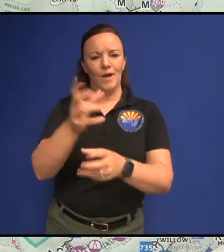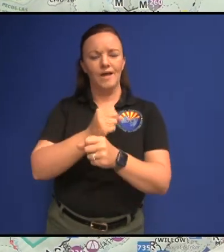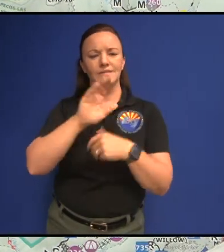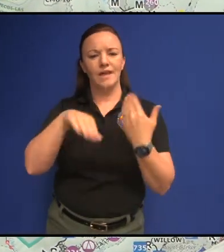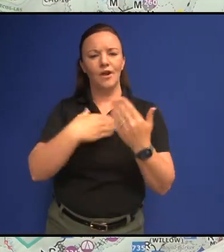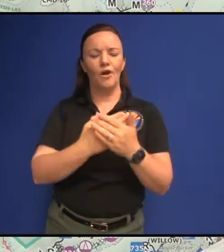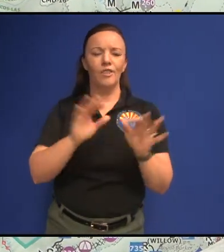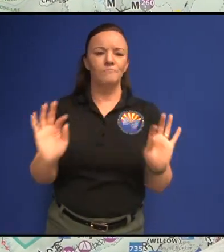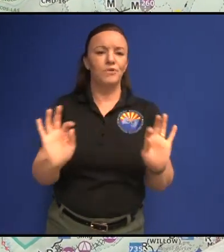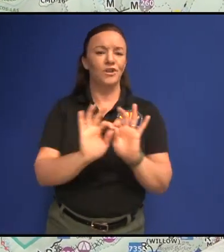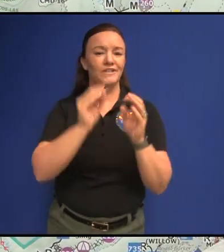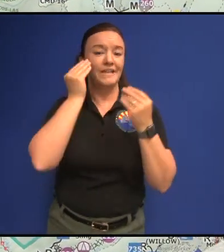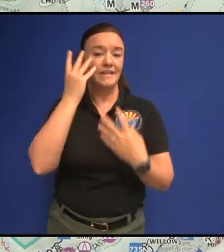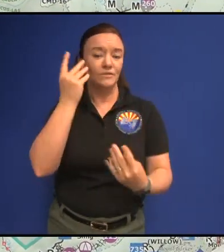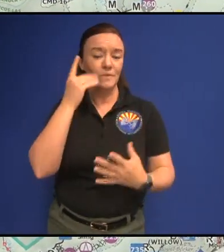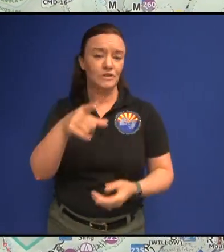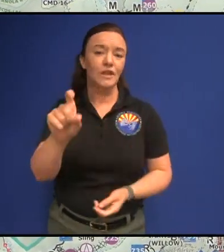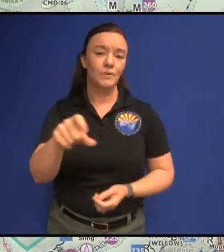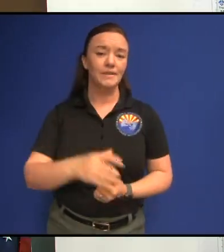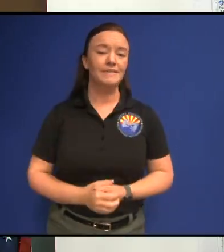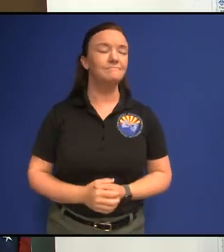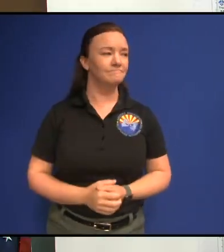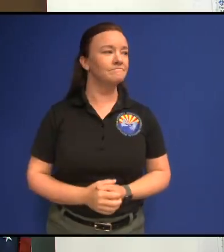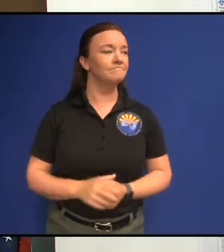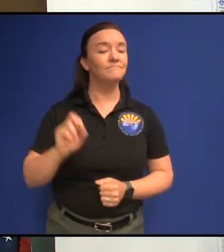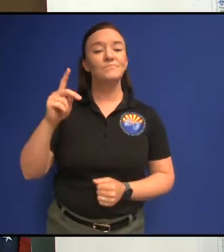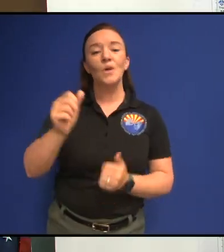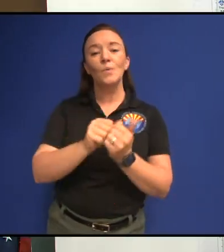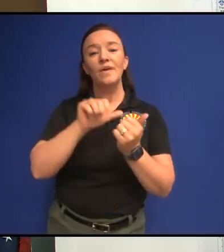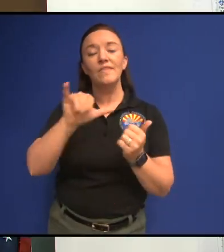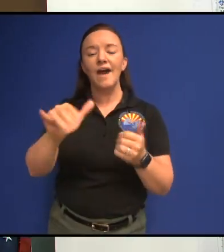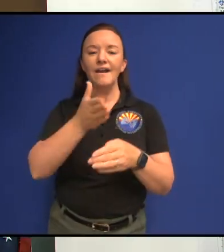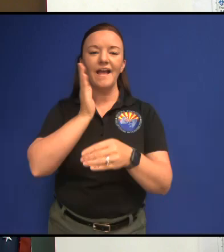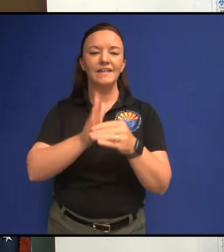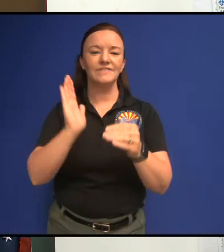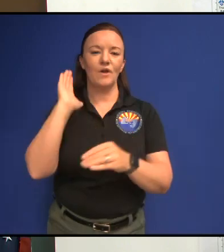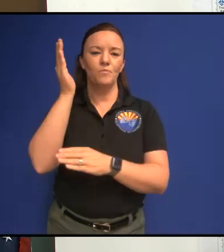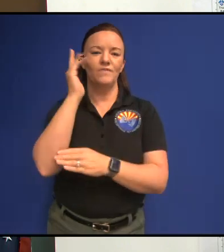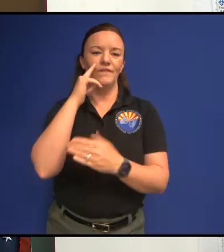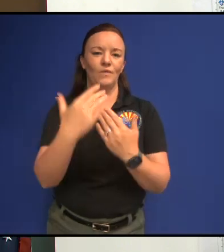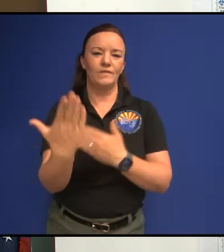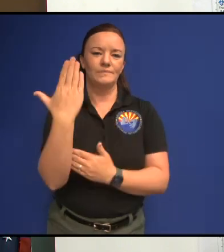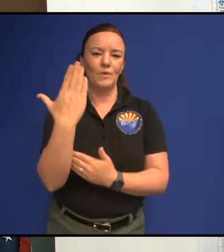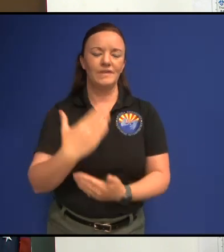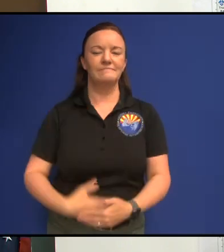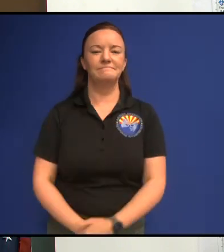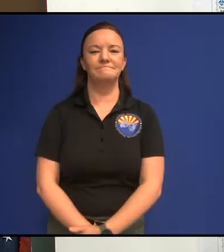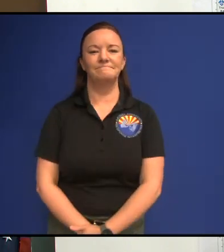pertinent information that you need. All right. And with that, that's the end of our briefing for this morning.